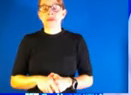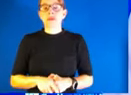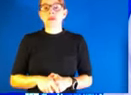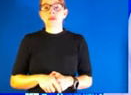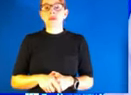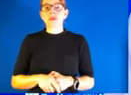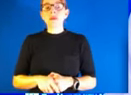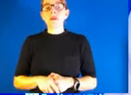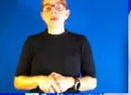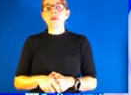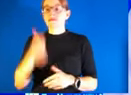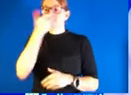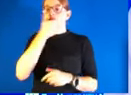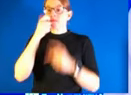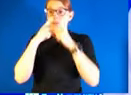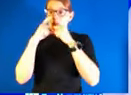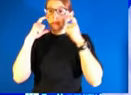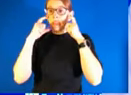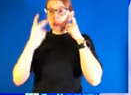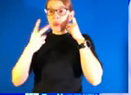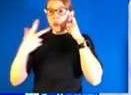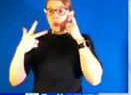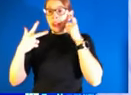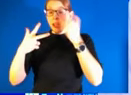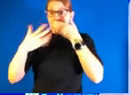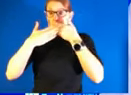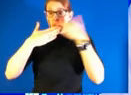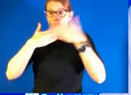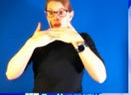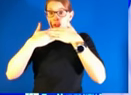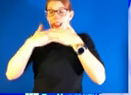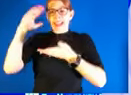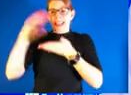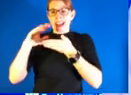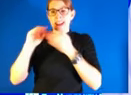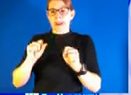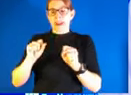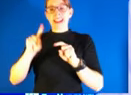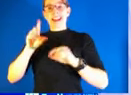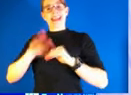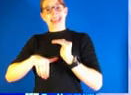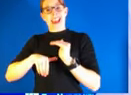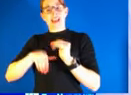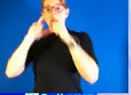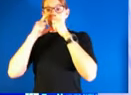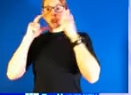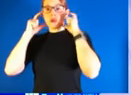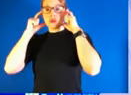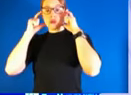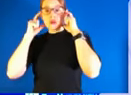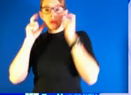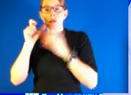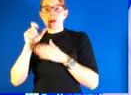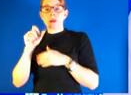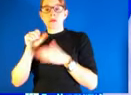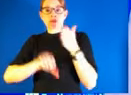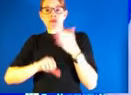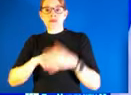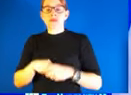those cloth masks, those 2 to 3 layers, would have less of an ability than the surgical masks, but also those would be less than